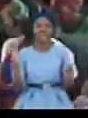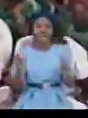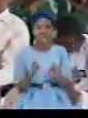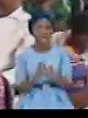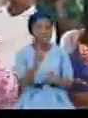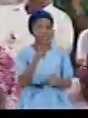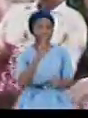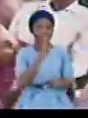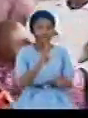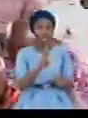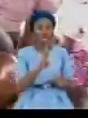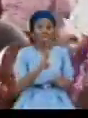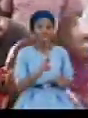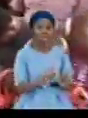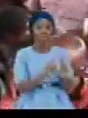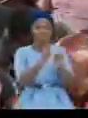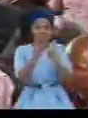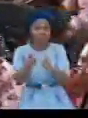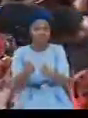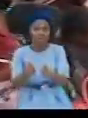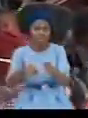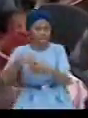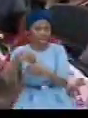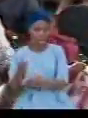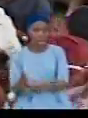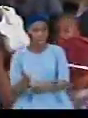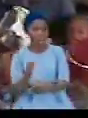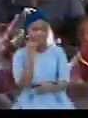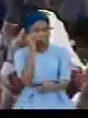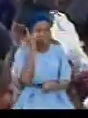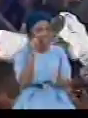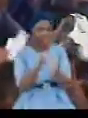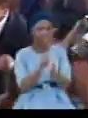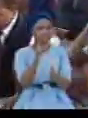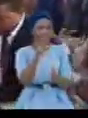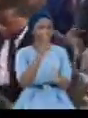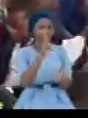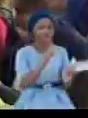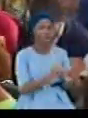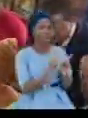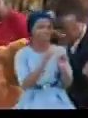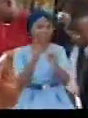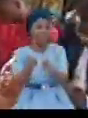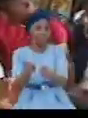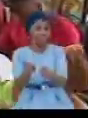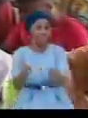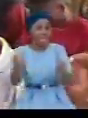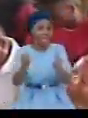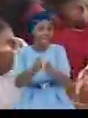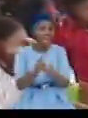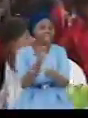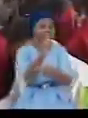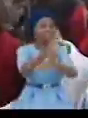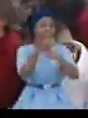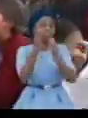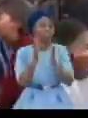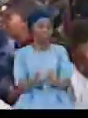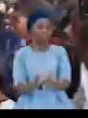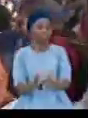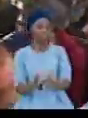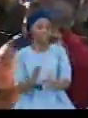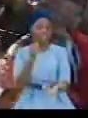out, understand, you're going as an overcomer. Yeah. You're going as